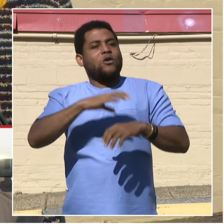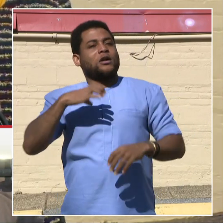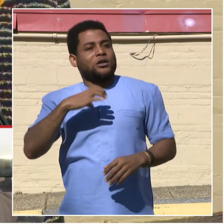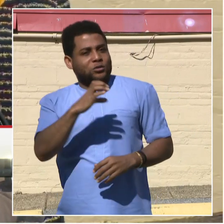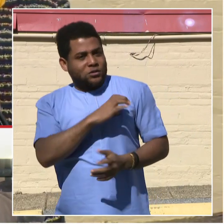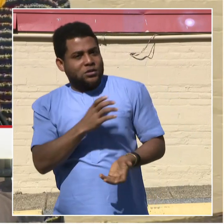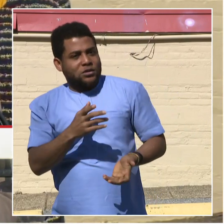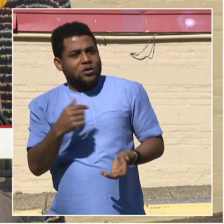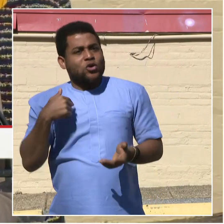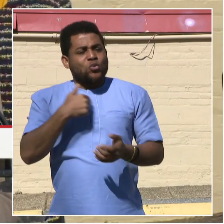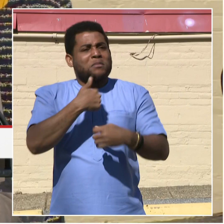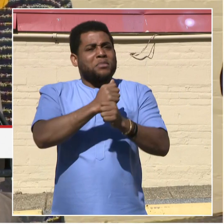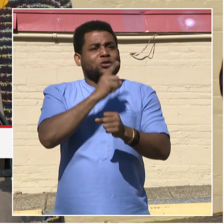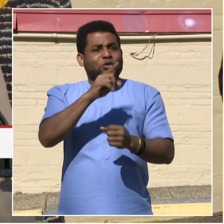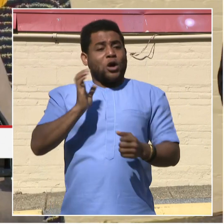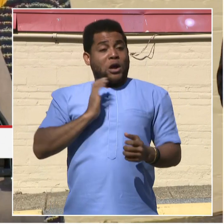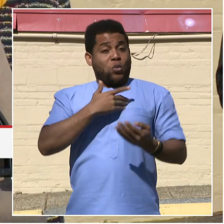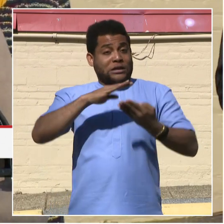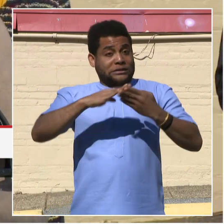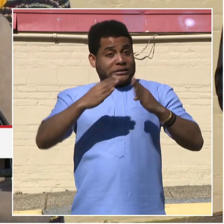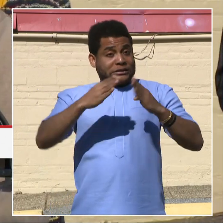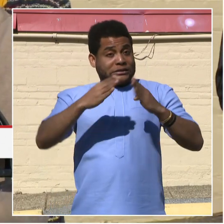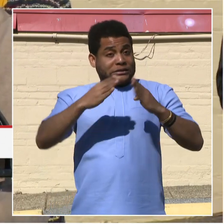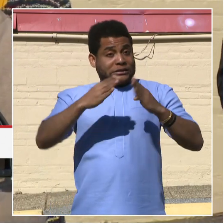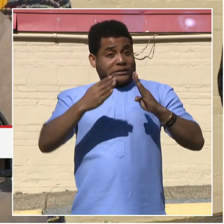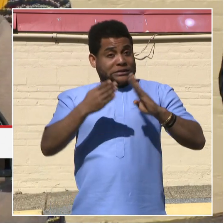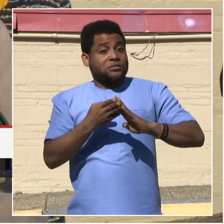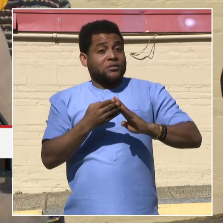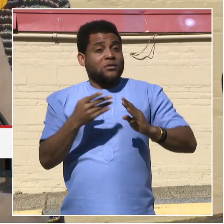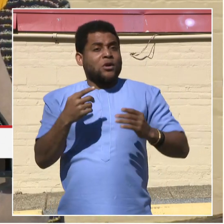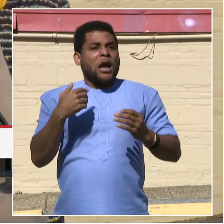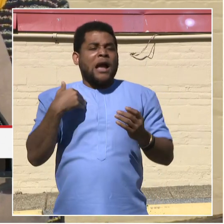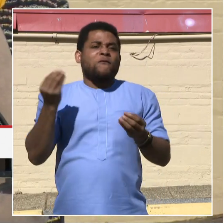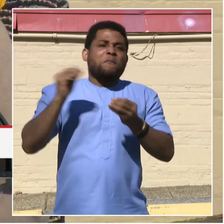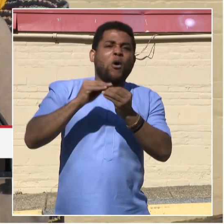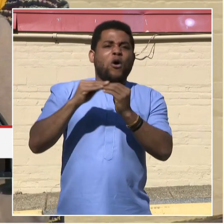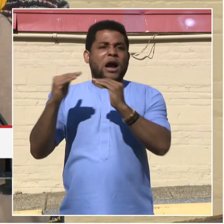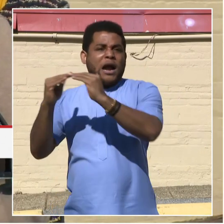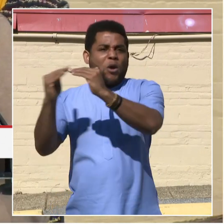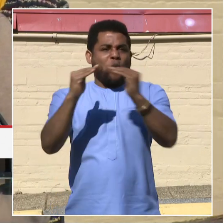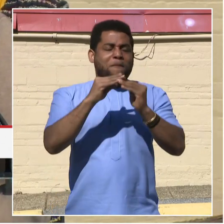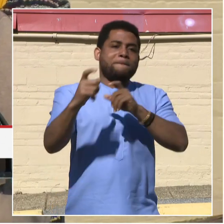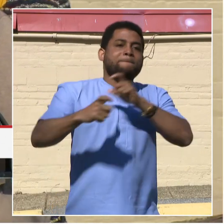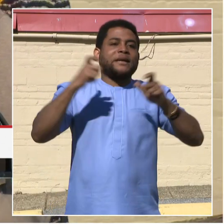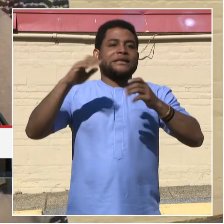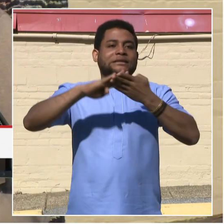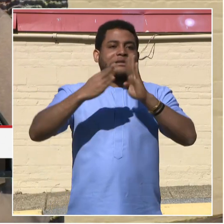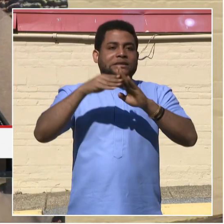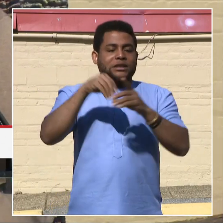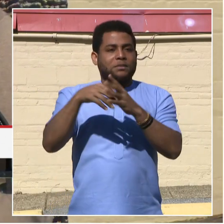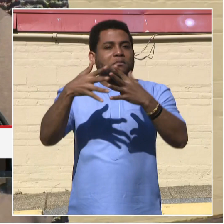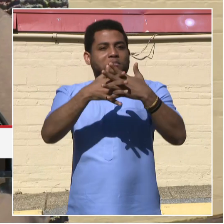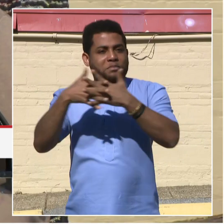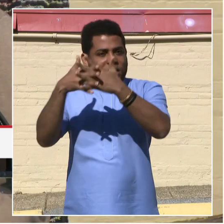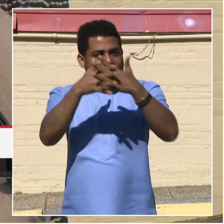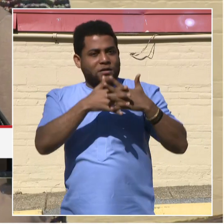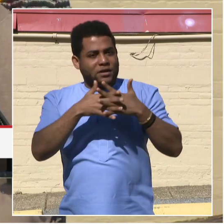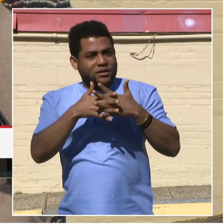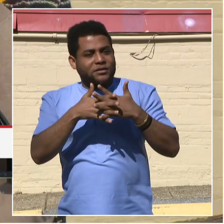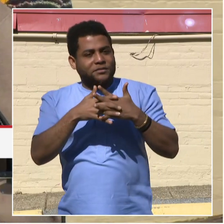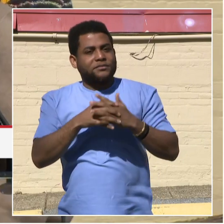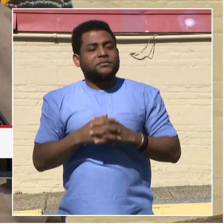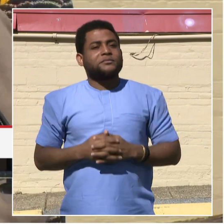want this city to be the most equitable big city in America. And that is